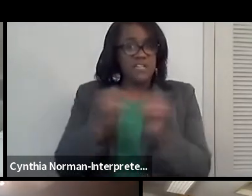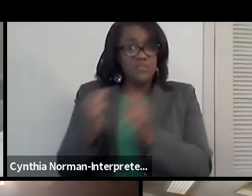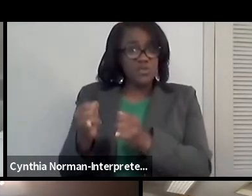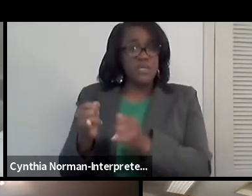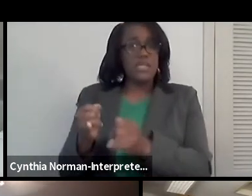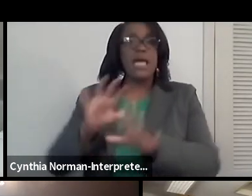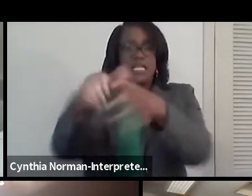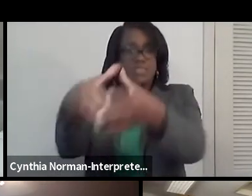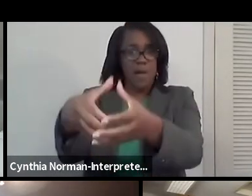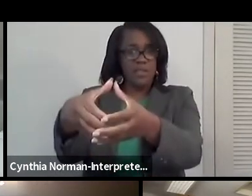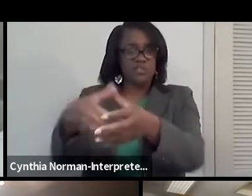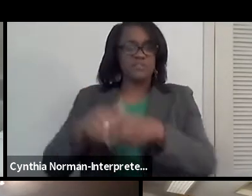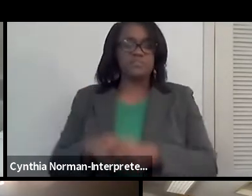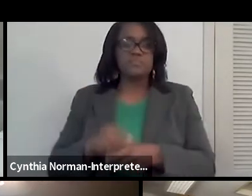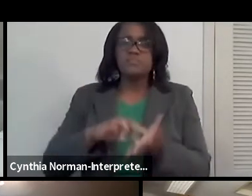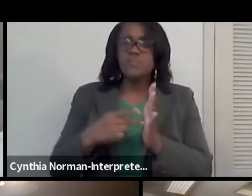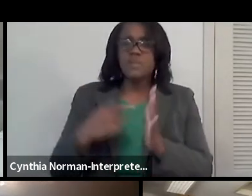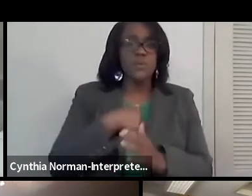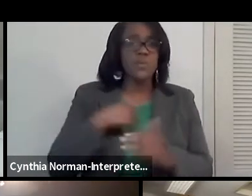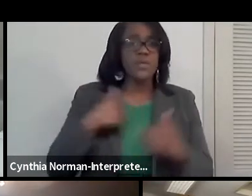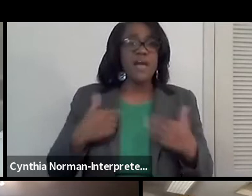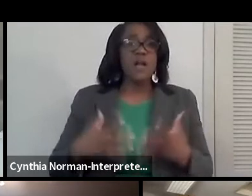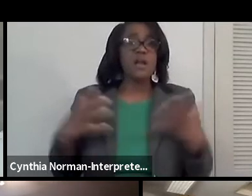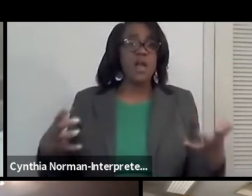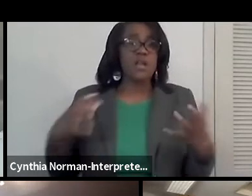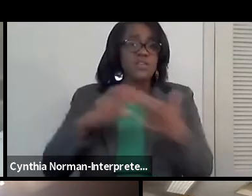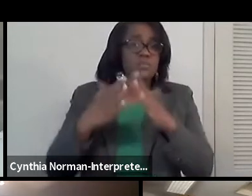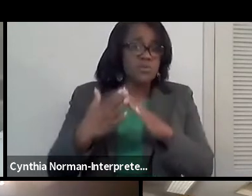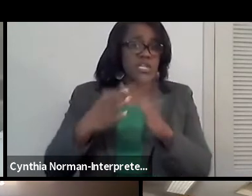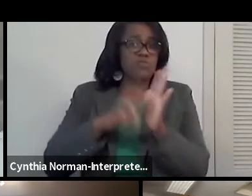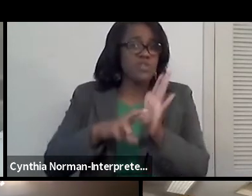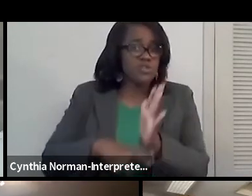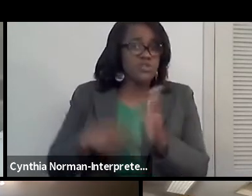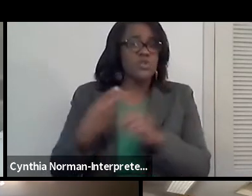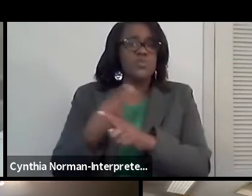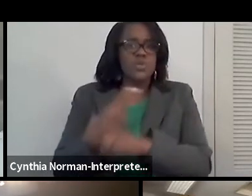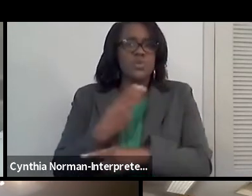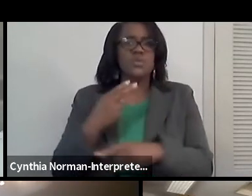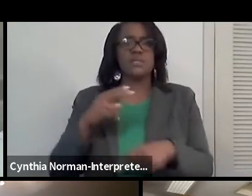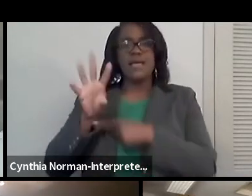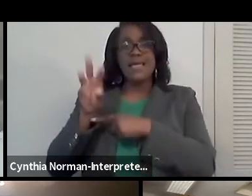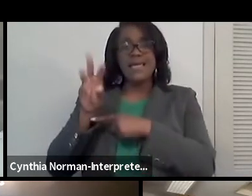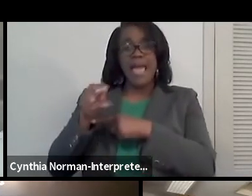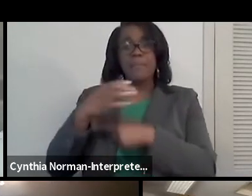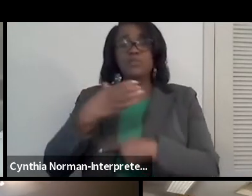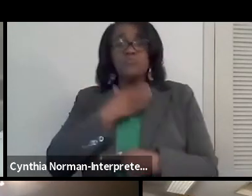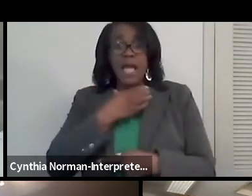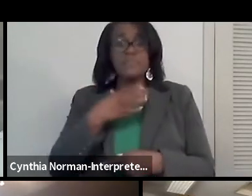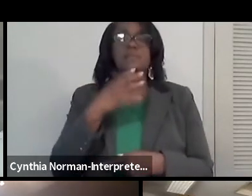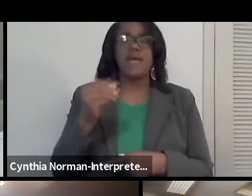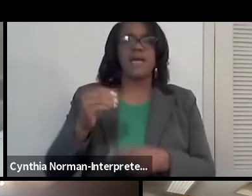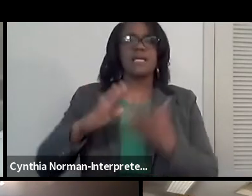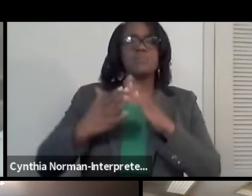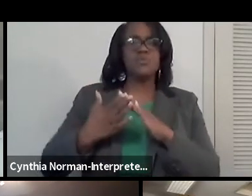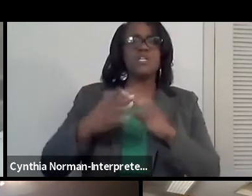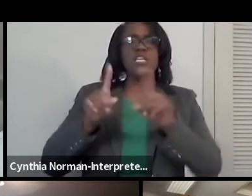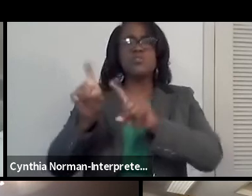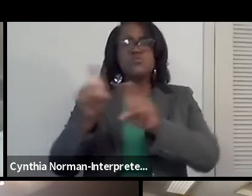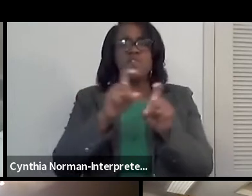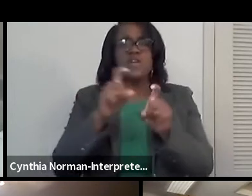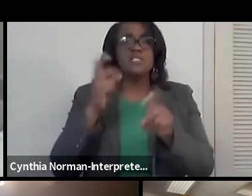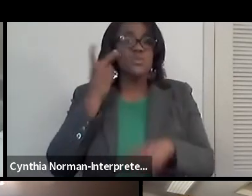that means, for instance, we do a lot of community engaged research where we use camera traps paired with community surveys to see where the overlaps